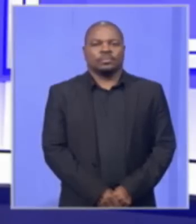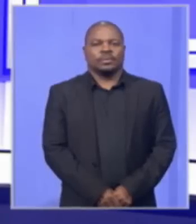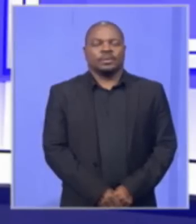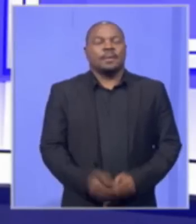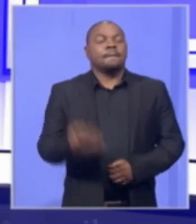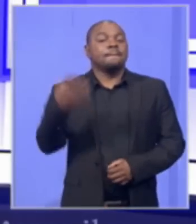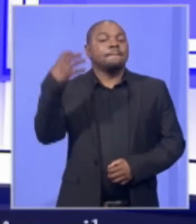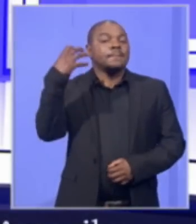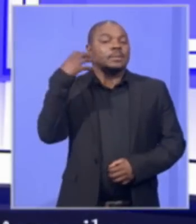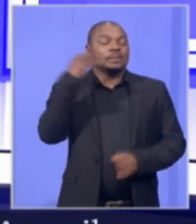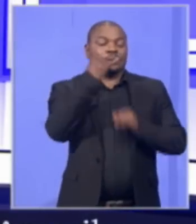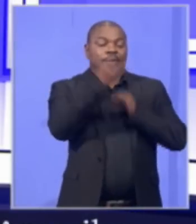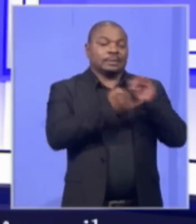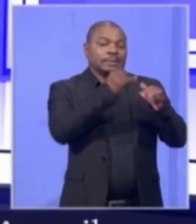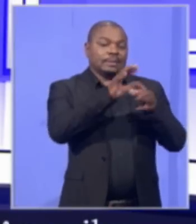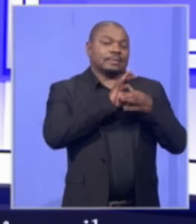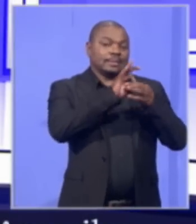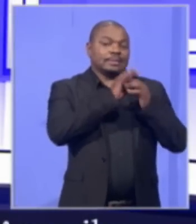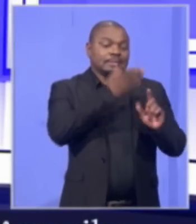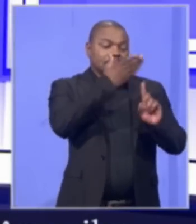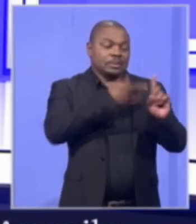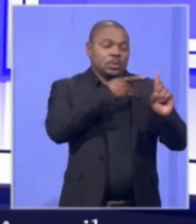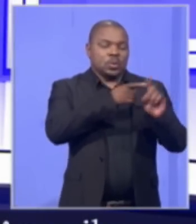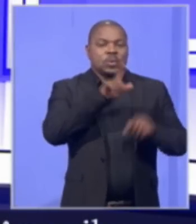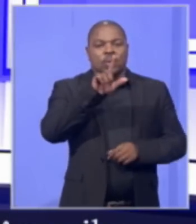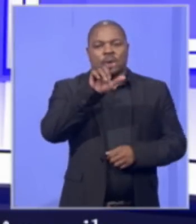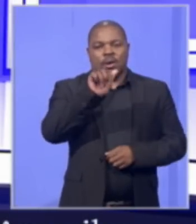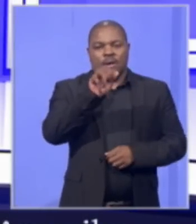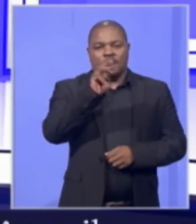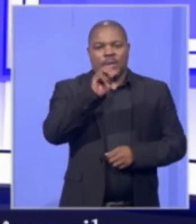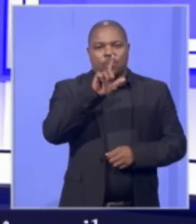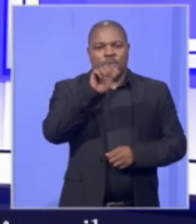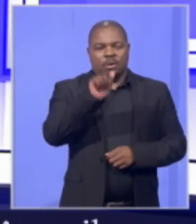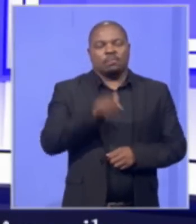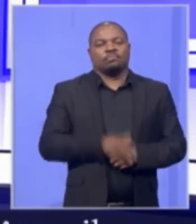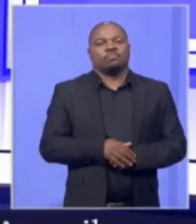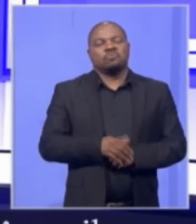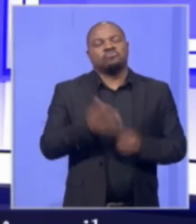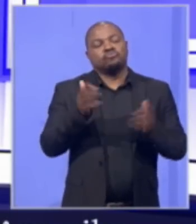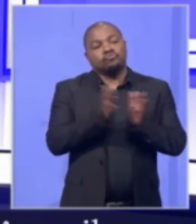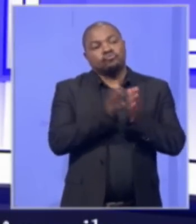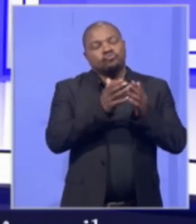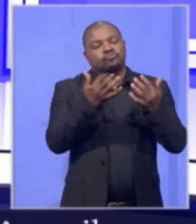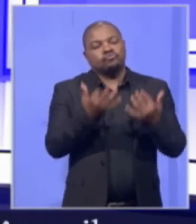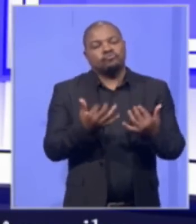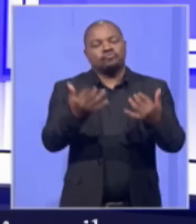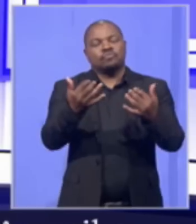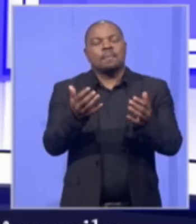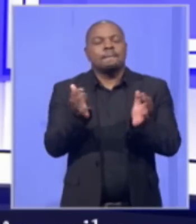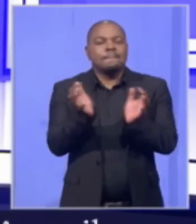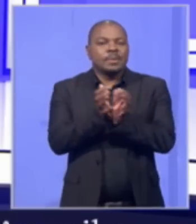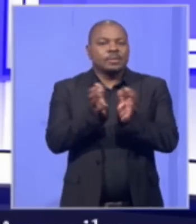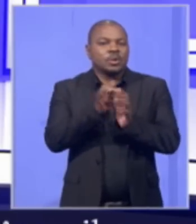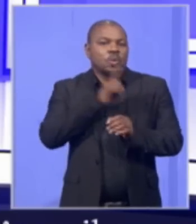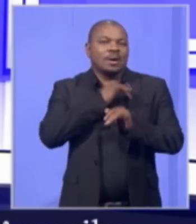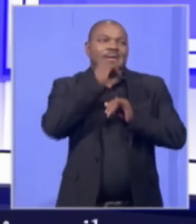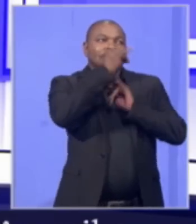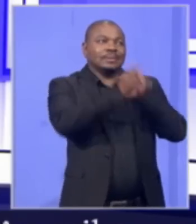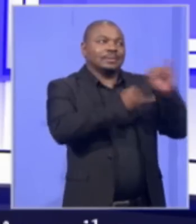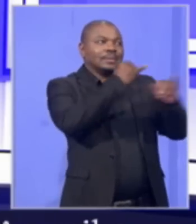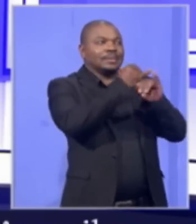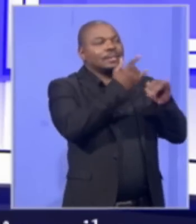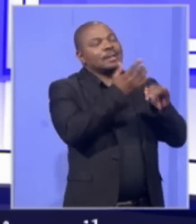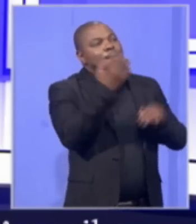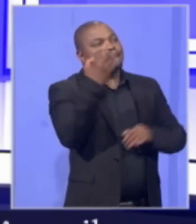Tona ya dikamano tsa boditšhabatšhaba Ronald Lamola o goeleditse kopano ya ditona tsa merero ya dinaga di sele ya